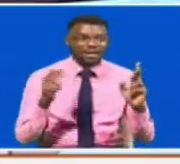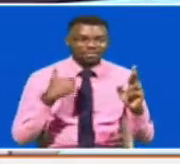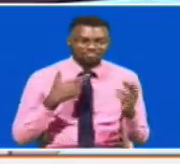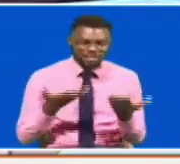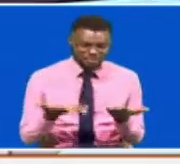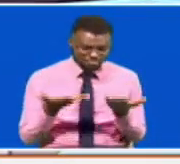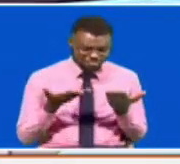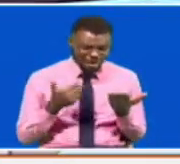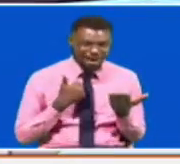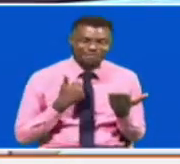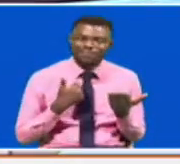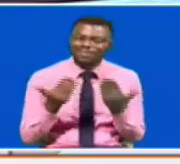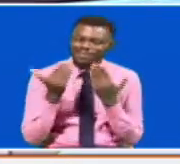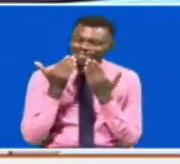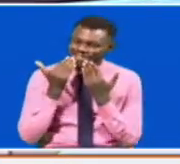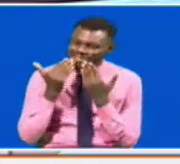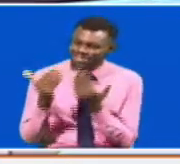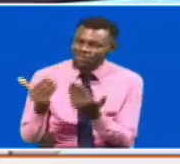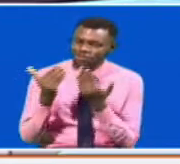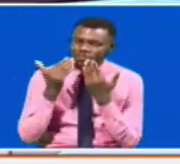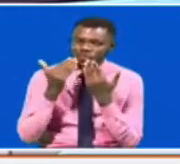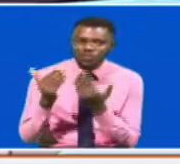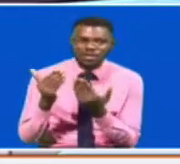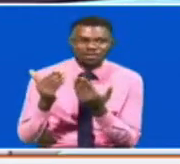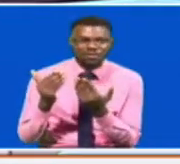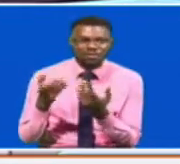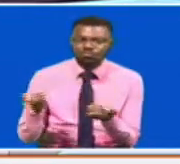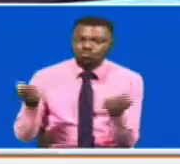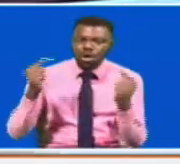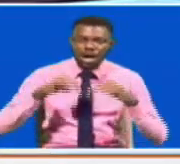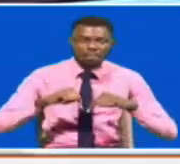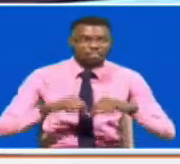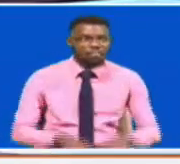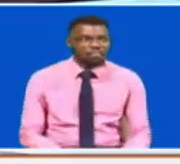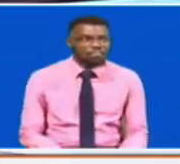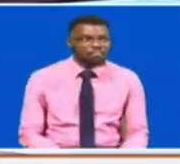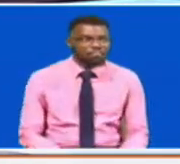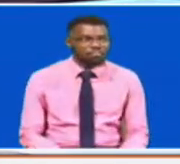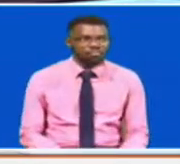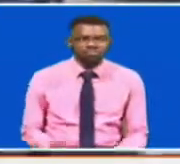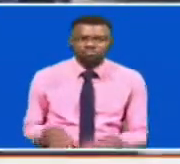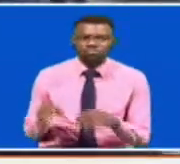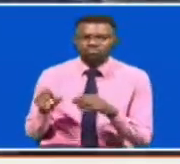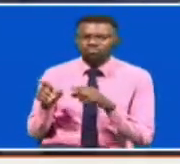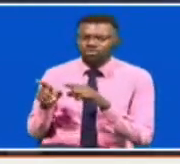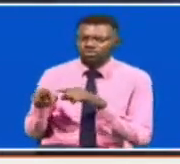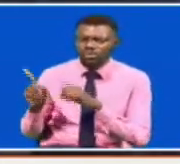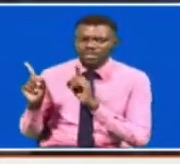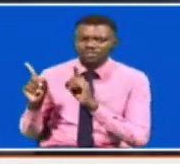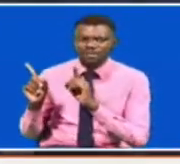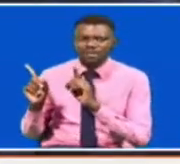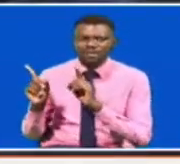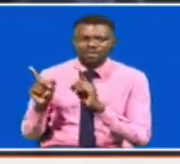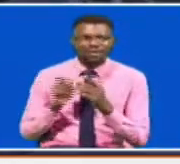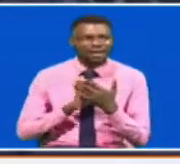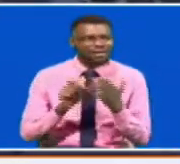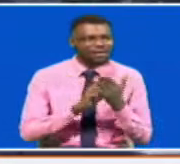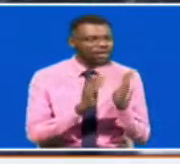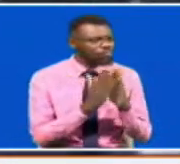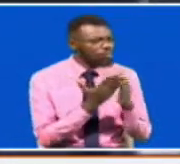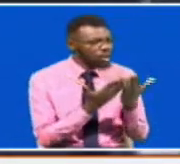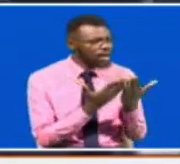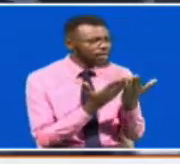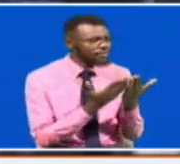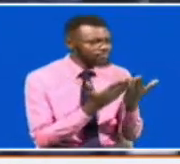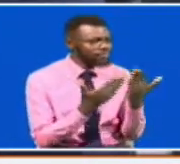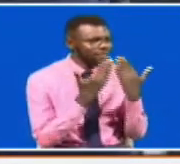my hands. Thank you so much, Wakili, for coming tonight. Actually, you told me today you're not a Wakili. You are an author. An author, you're yes. A writer. Yes,